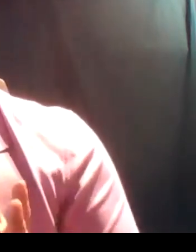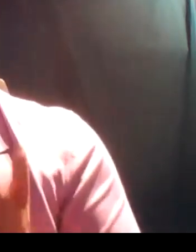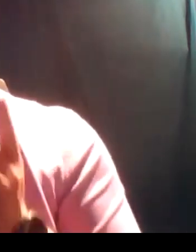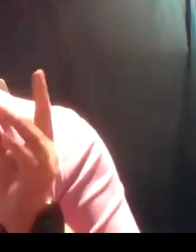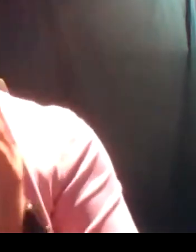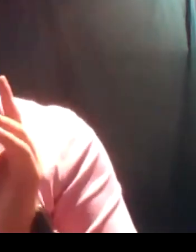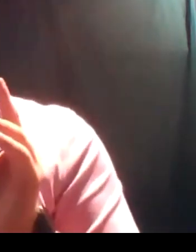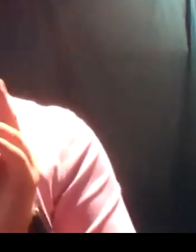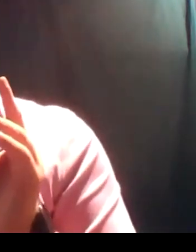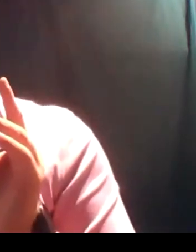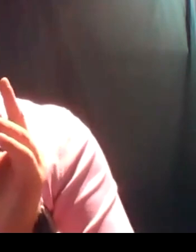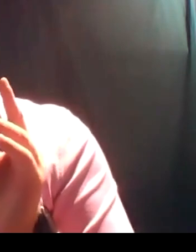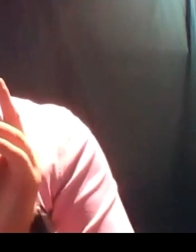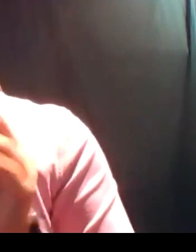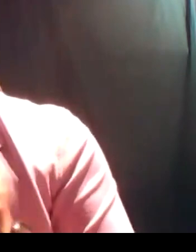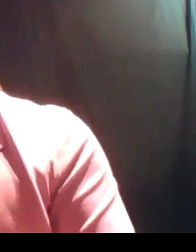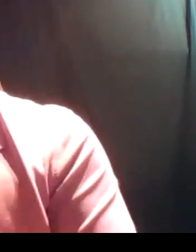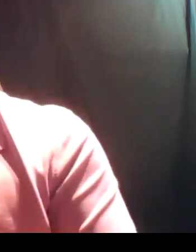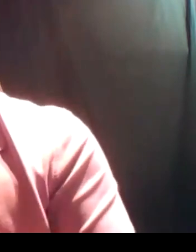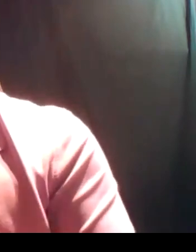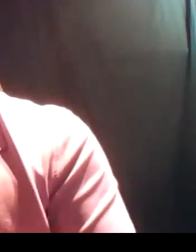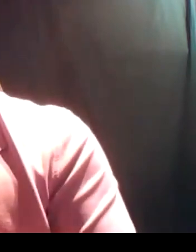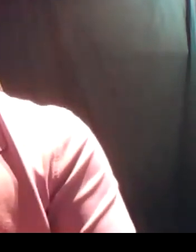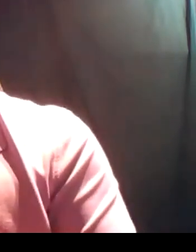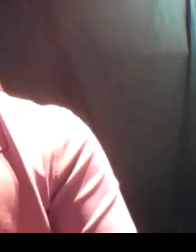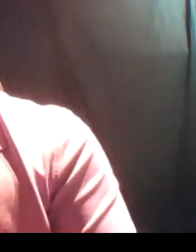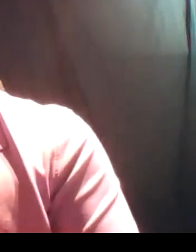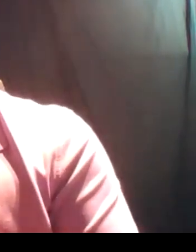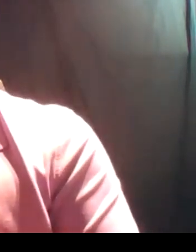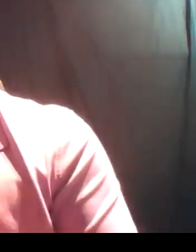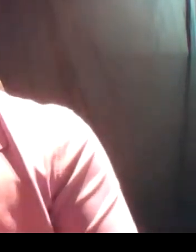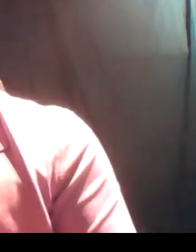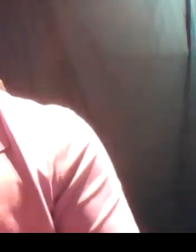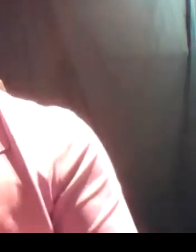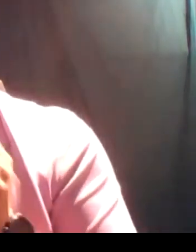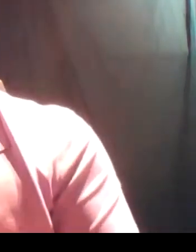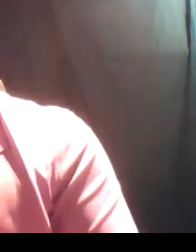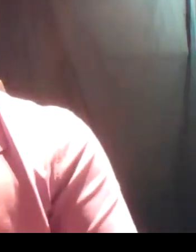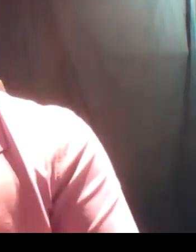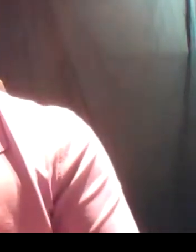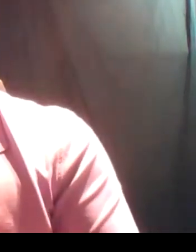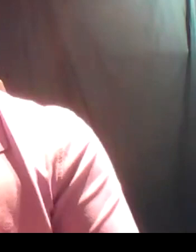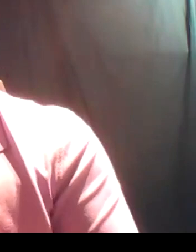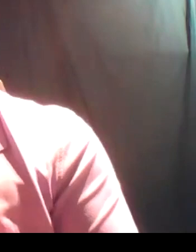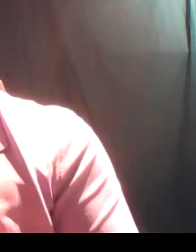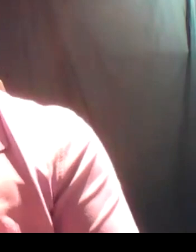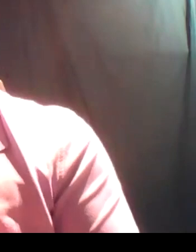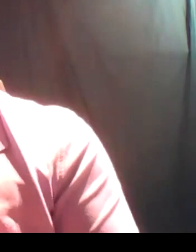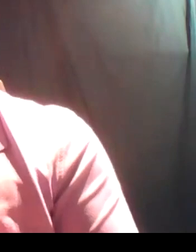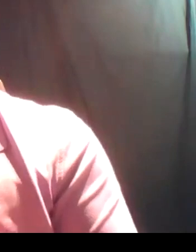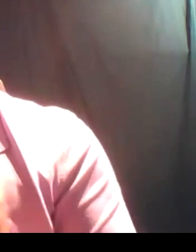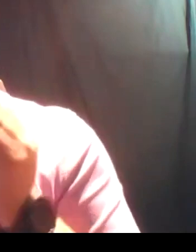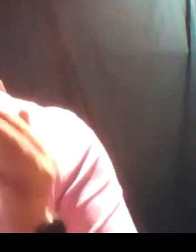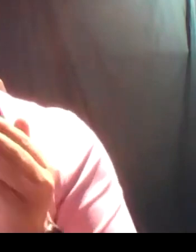is for 2 minutes, just so we make sure we hear from everyone. And I'm going to go